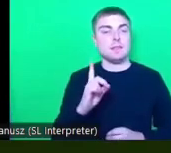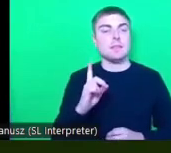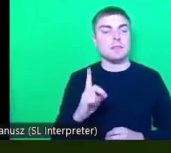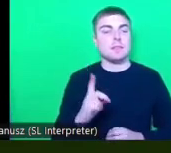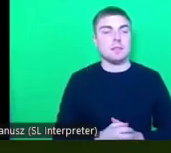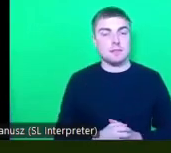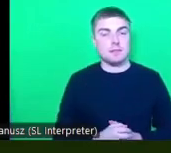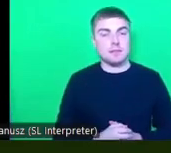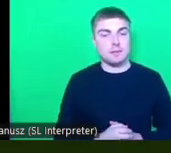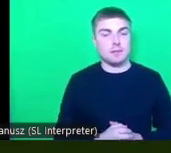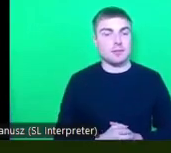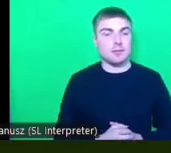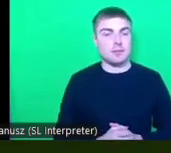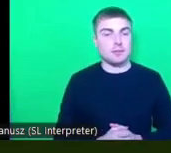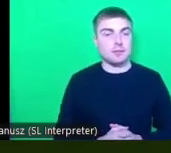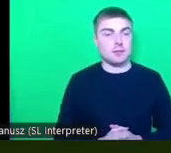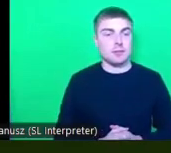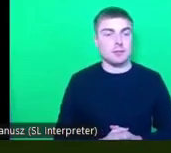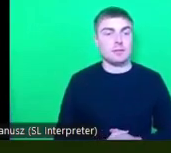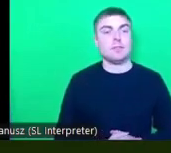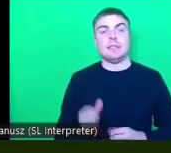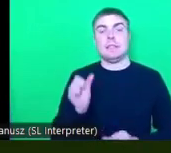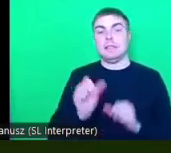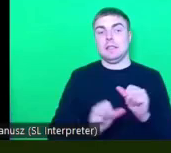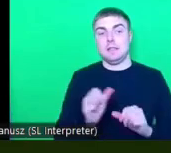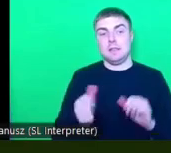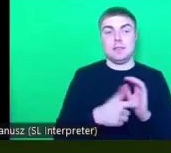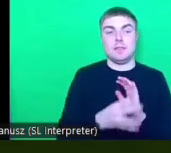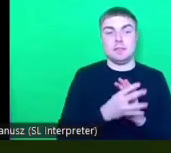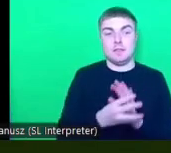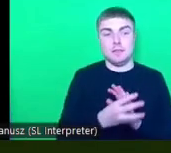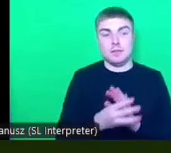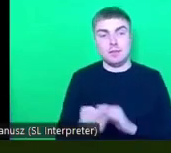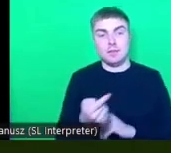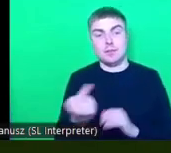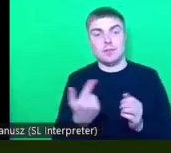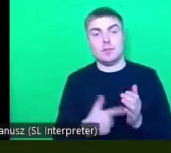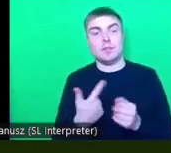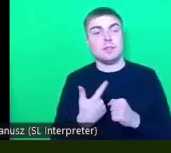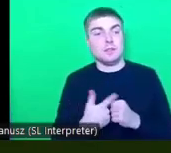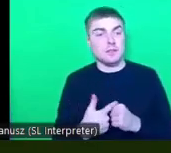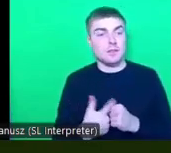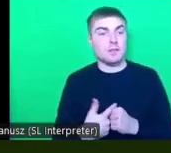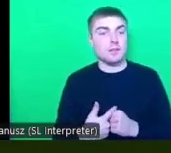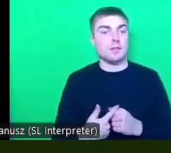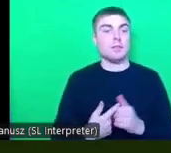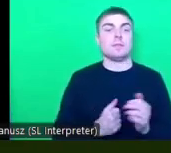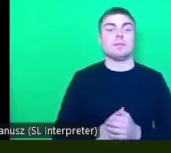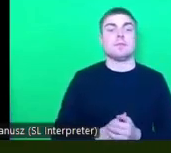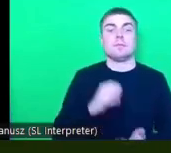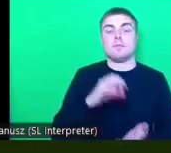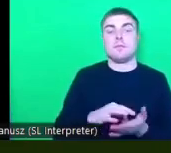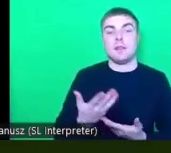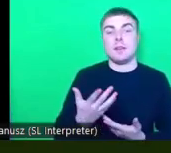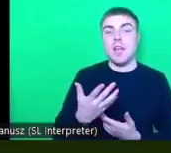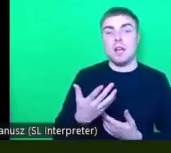and 2020, Swedish hunters actually increased their harvest, independent of that there actually is a high wolf